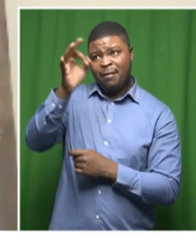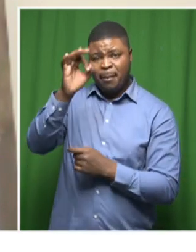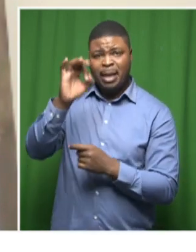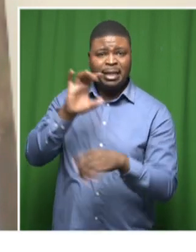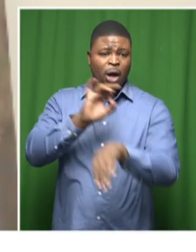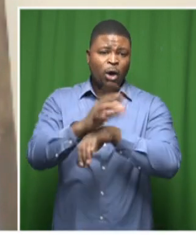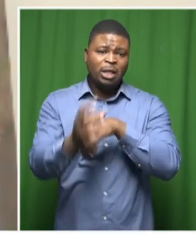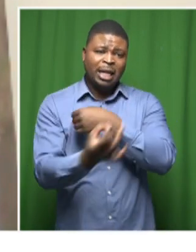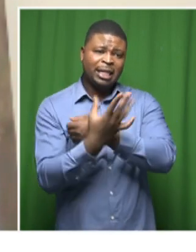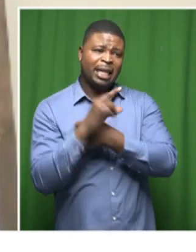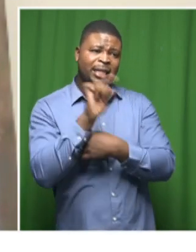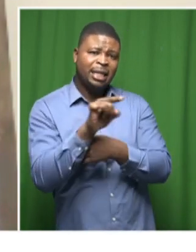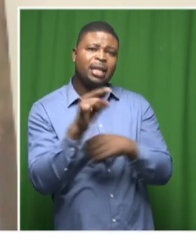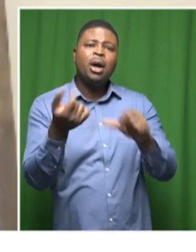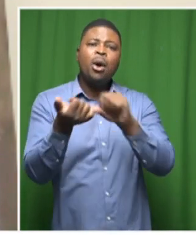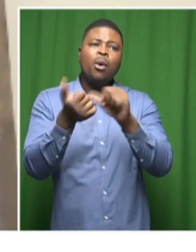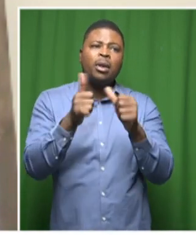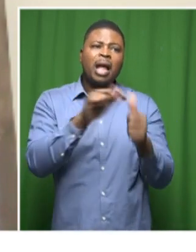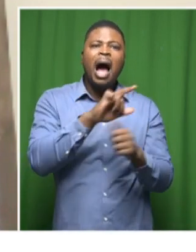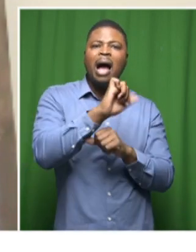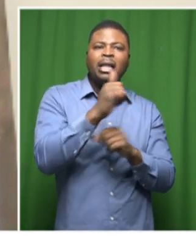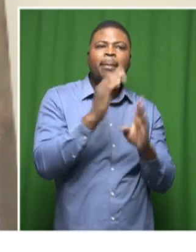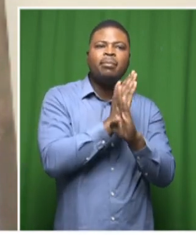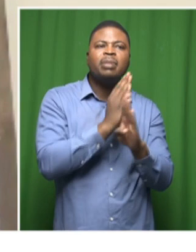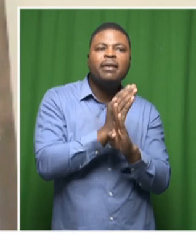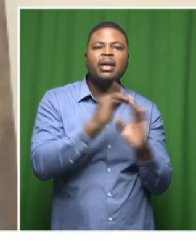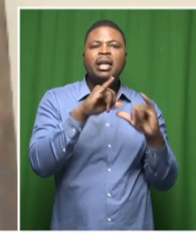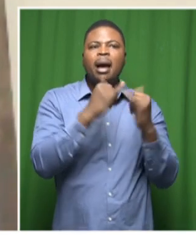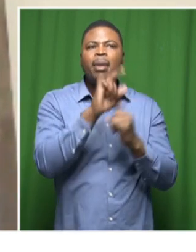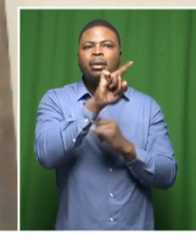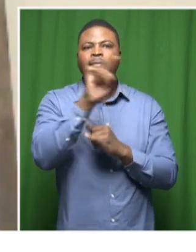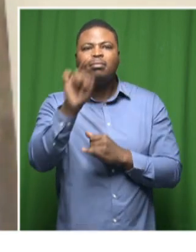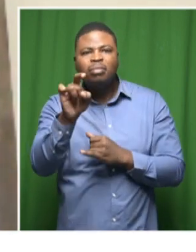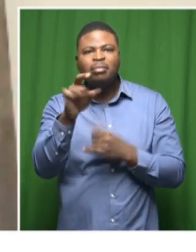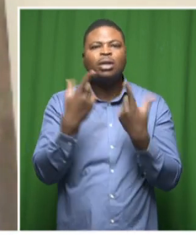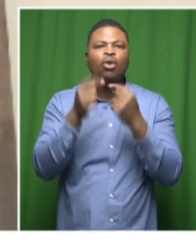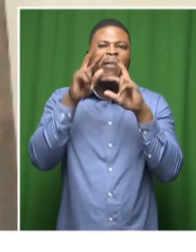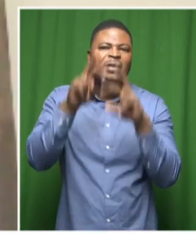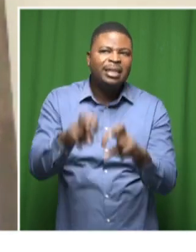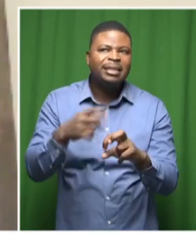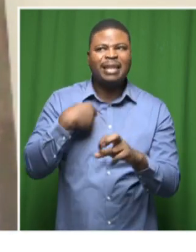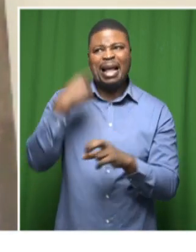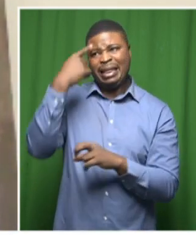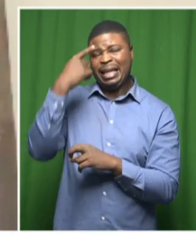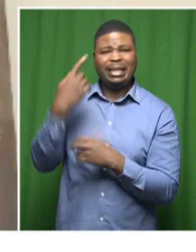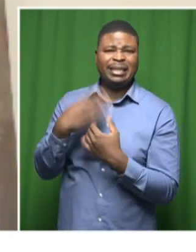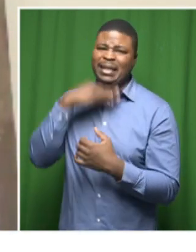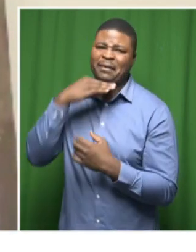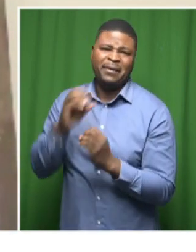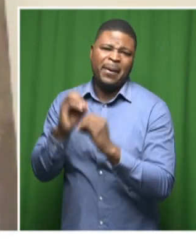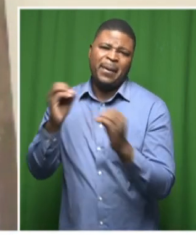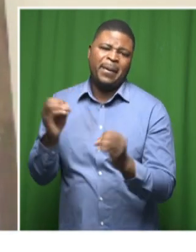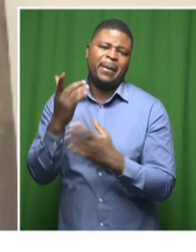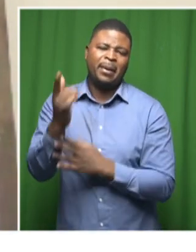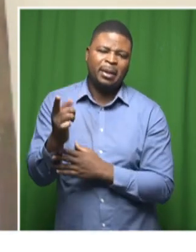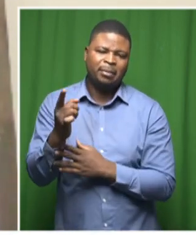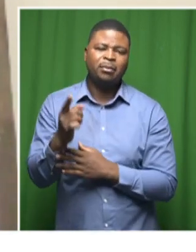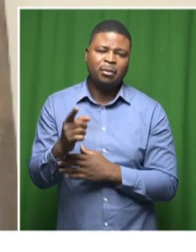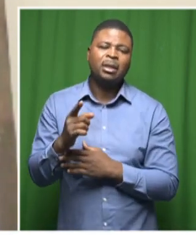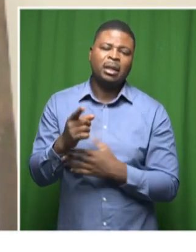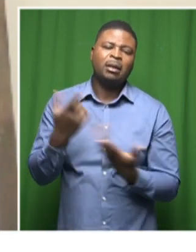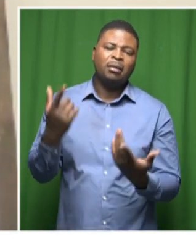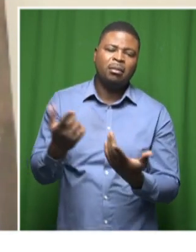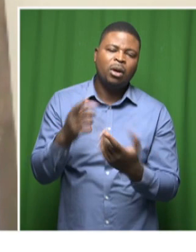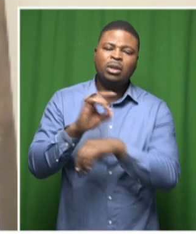the choices on how to grow the economy and what is ideal between all sectors of society. I think that we can't sugarcoat that.